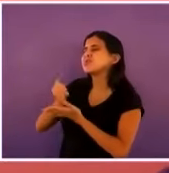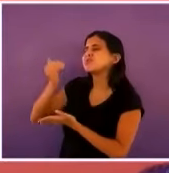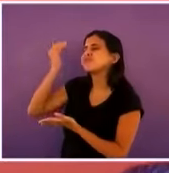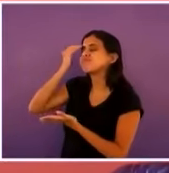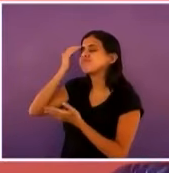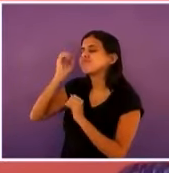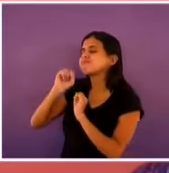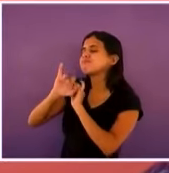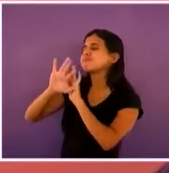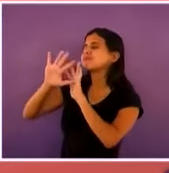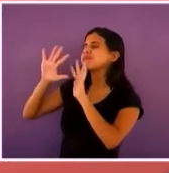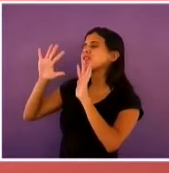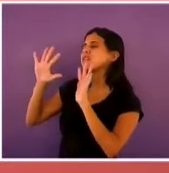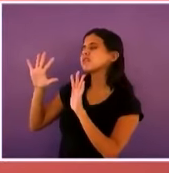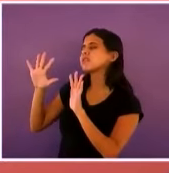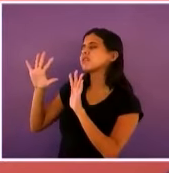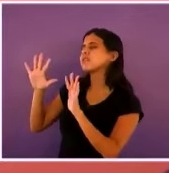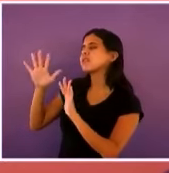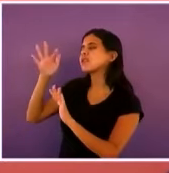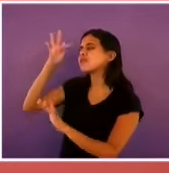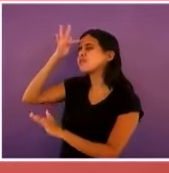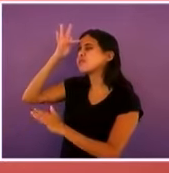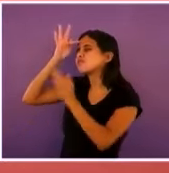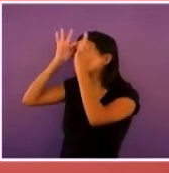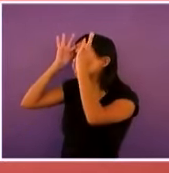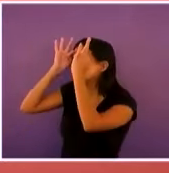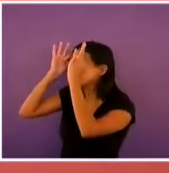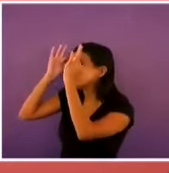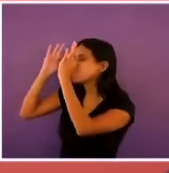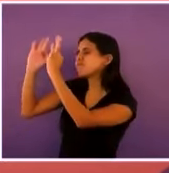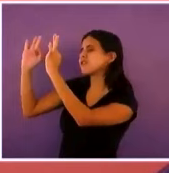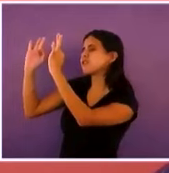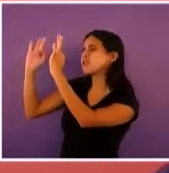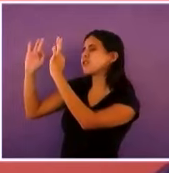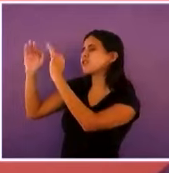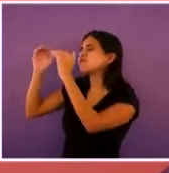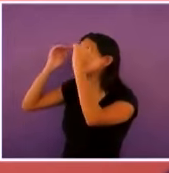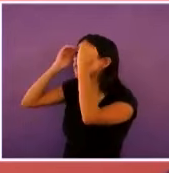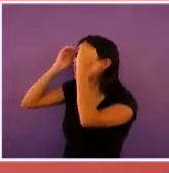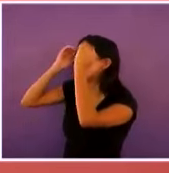To be faithful to you. Para sermos fiéis a ti. And to obey your word. E para